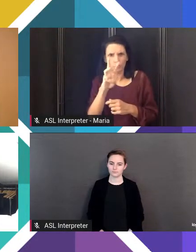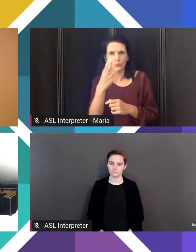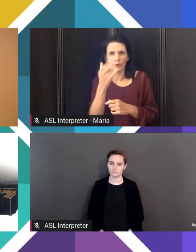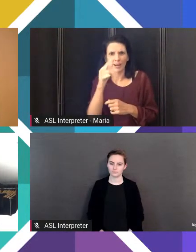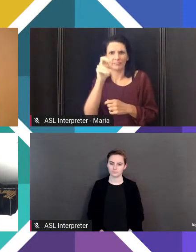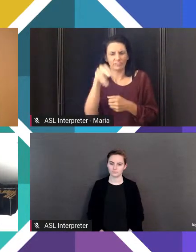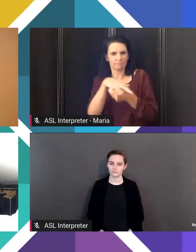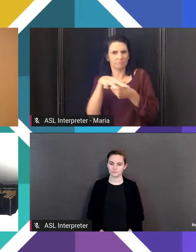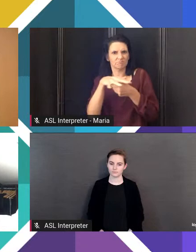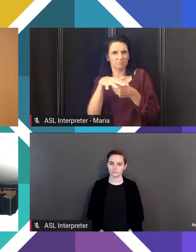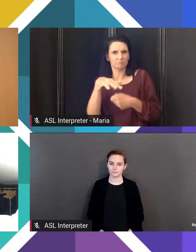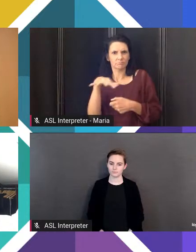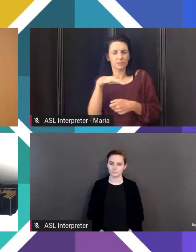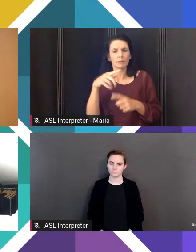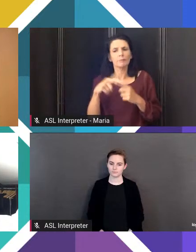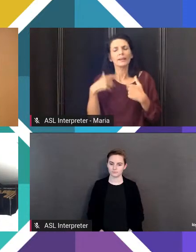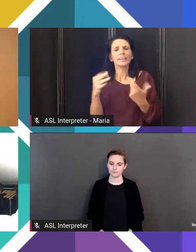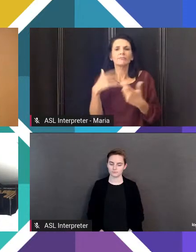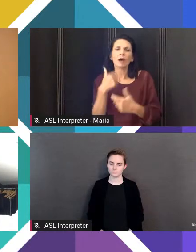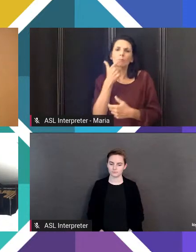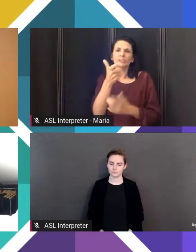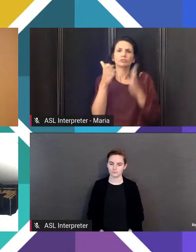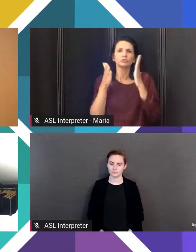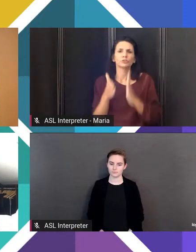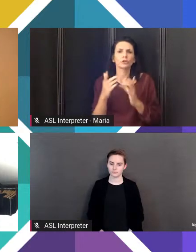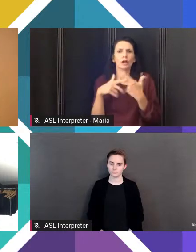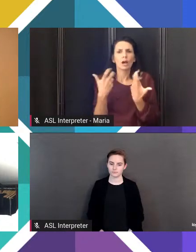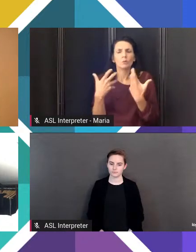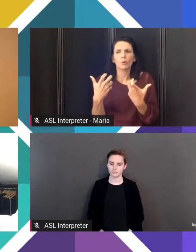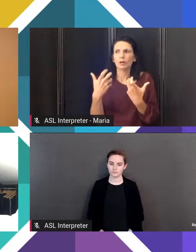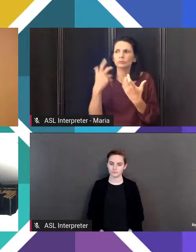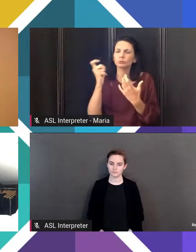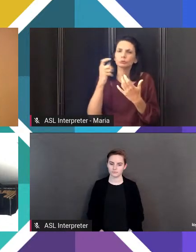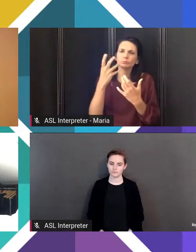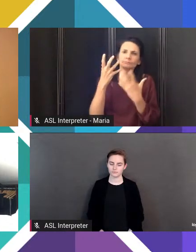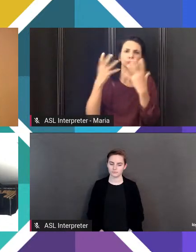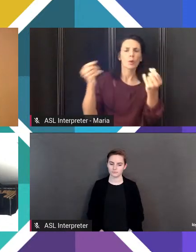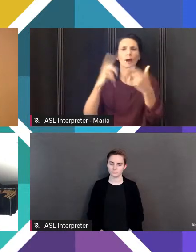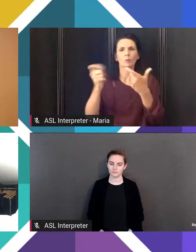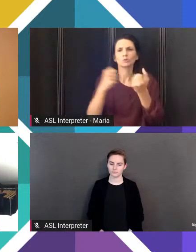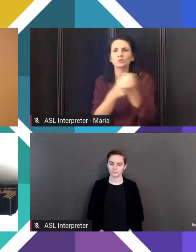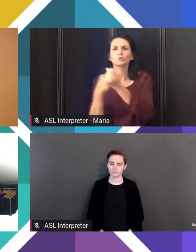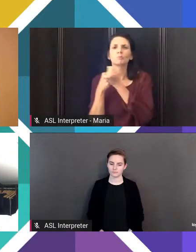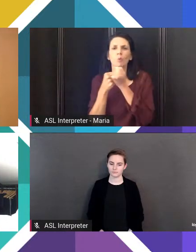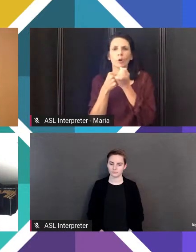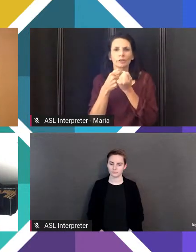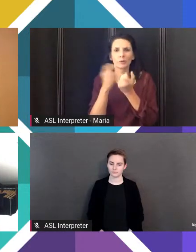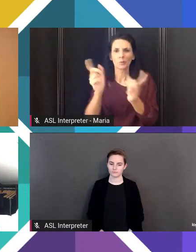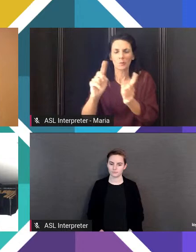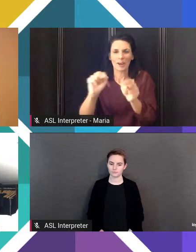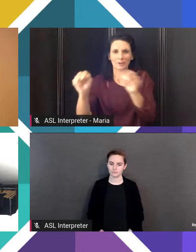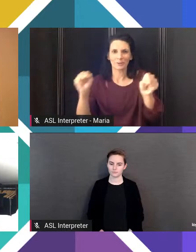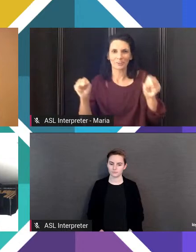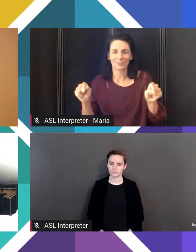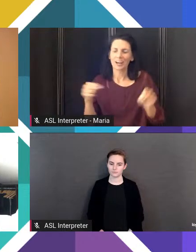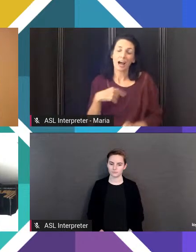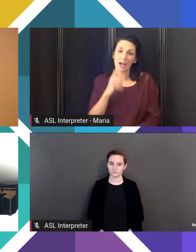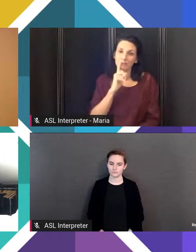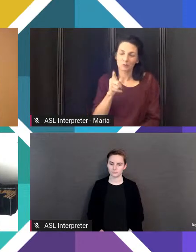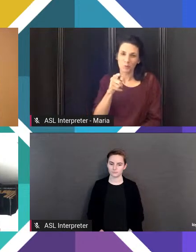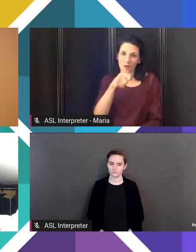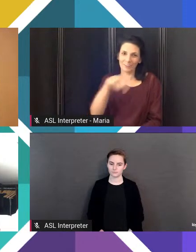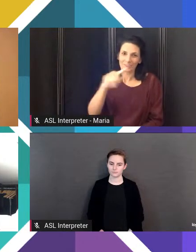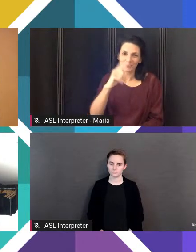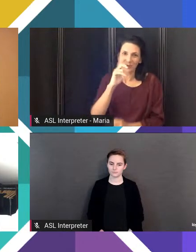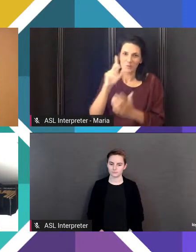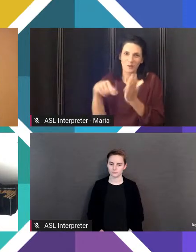That if I'm a listener, that I can go out and support. Patrick, I know that you've got an hour of suggestions, but I'm only going to give